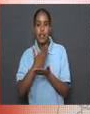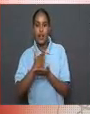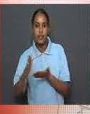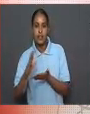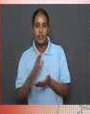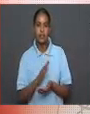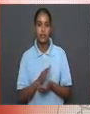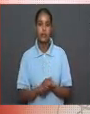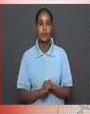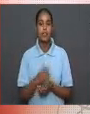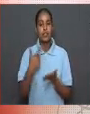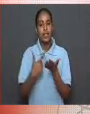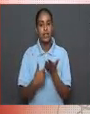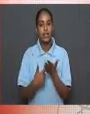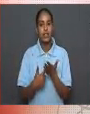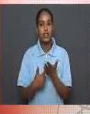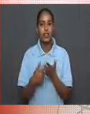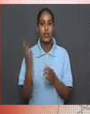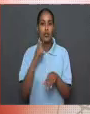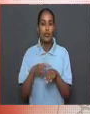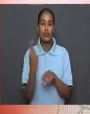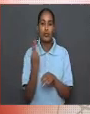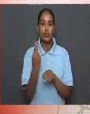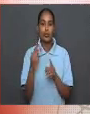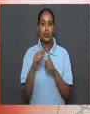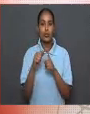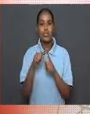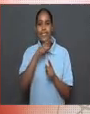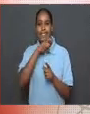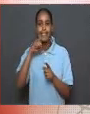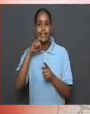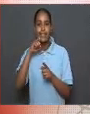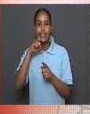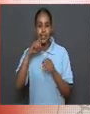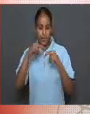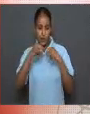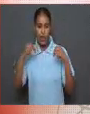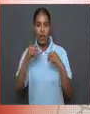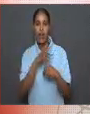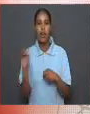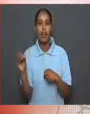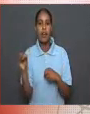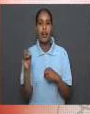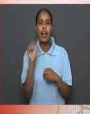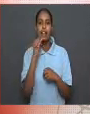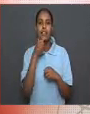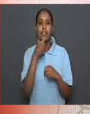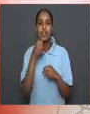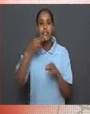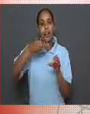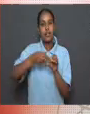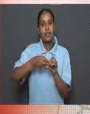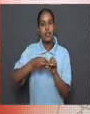agent. Thus, it is often used to dry neutral and acidic